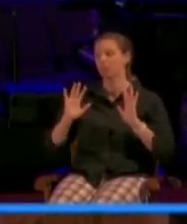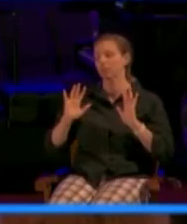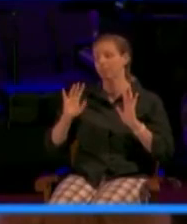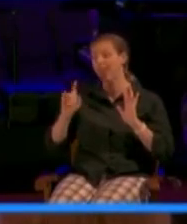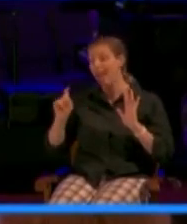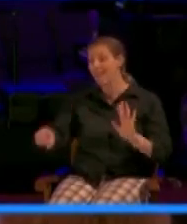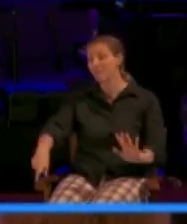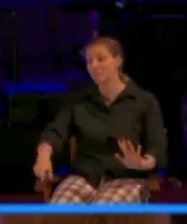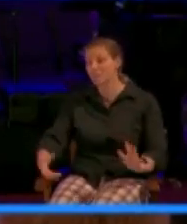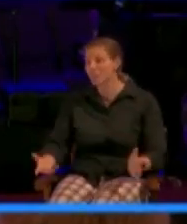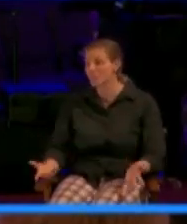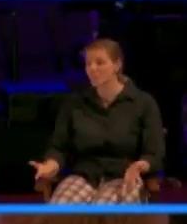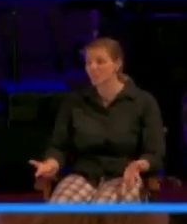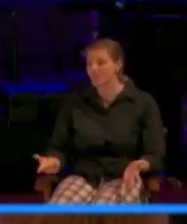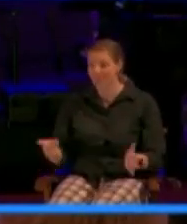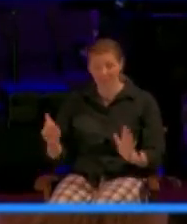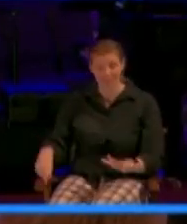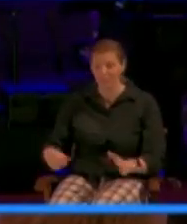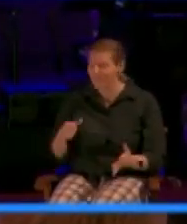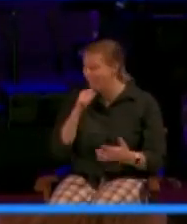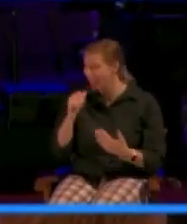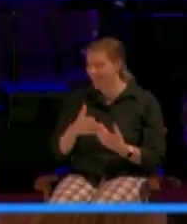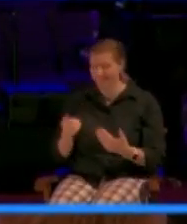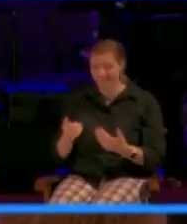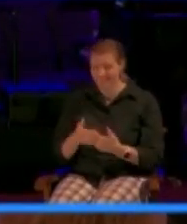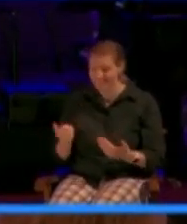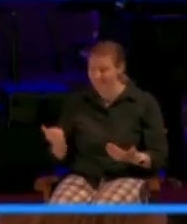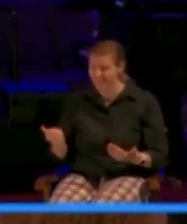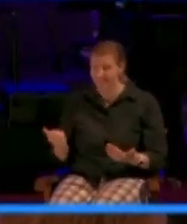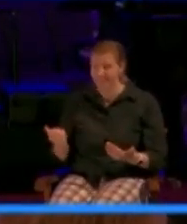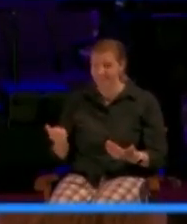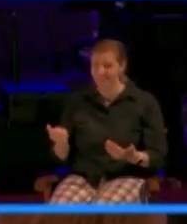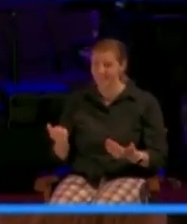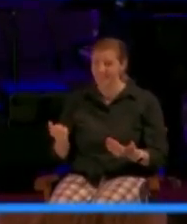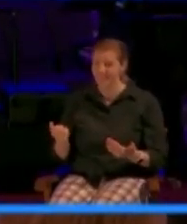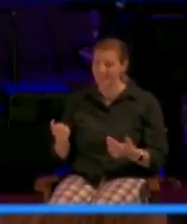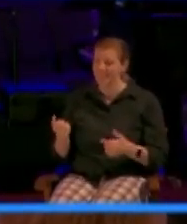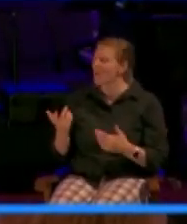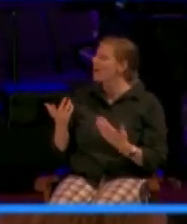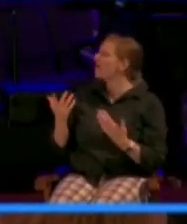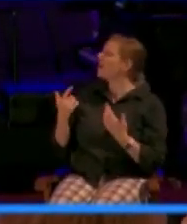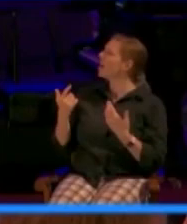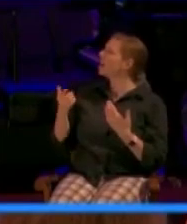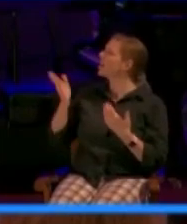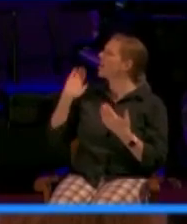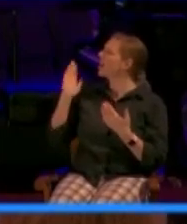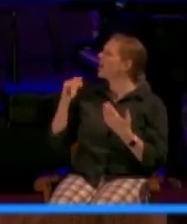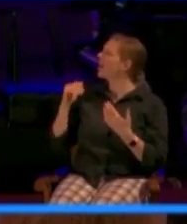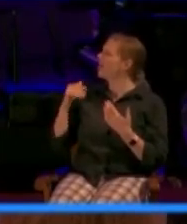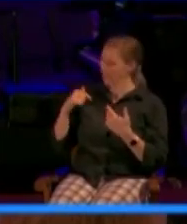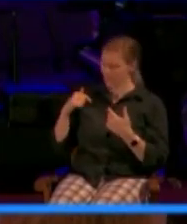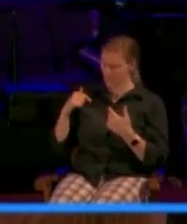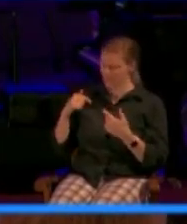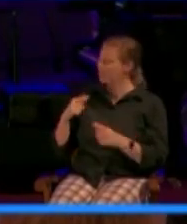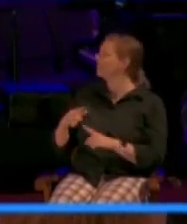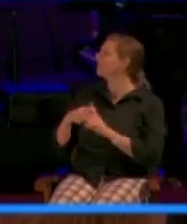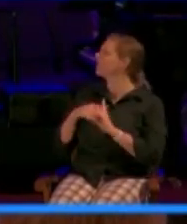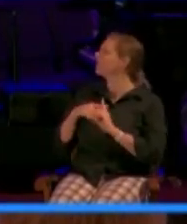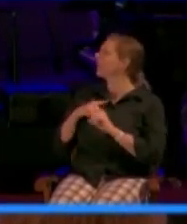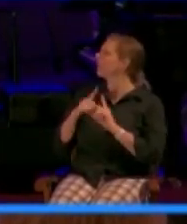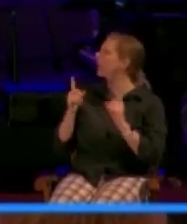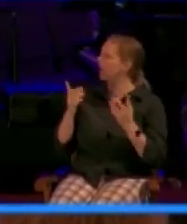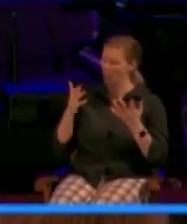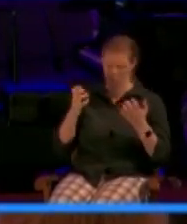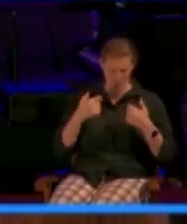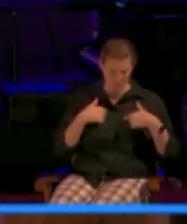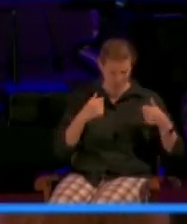can't make it convenient and easy for you where it's not tough. Yeah, it is tough. You're going to give up this life to